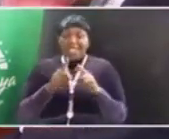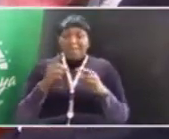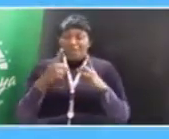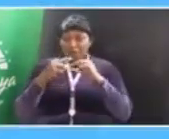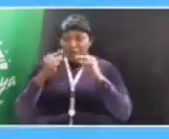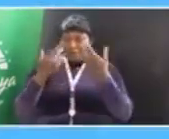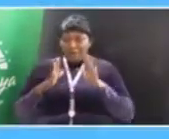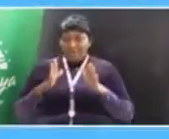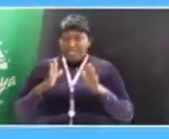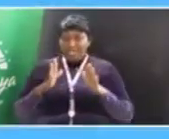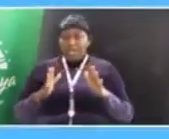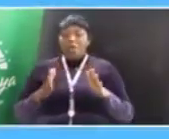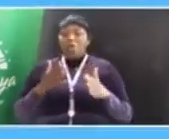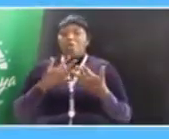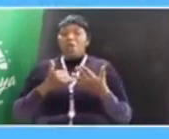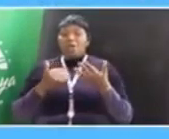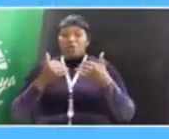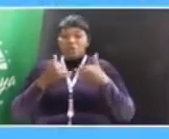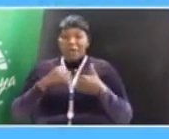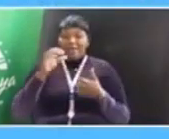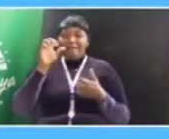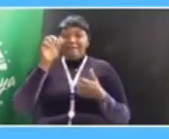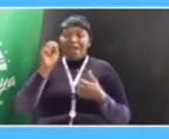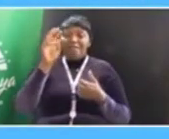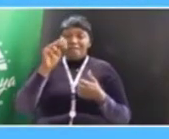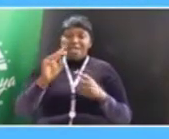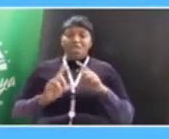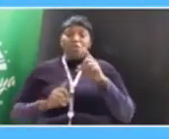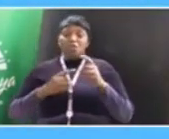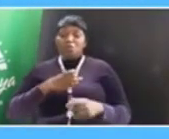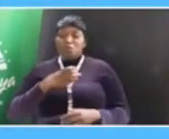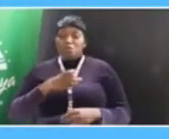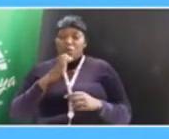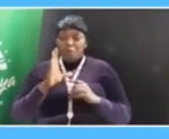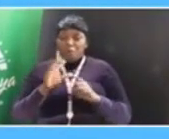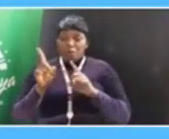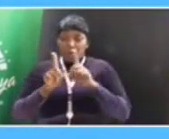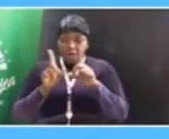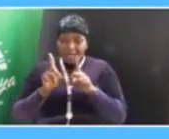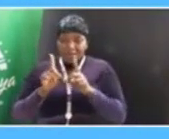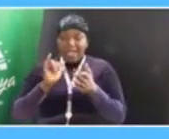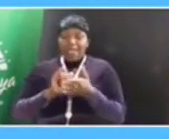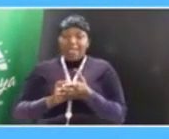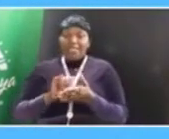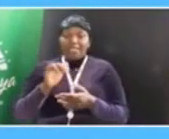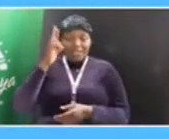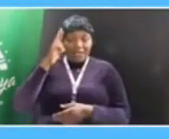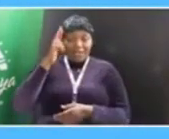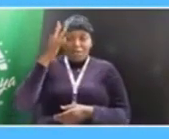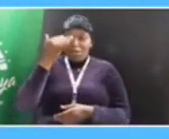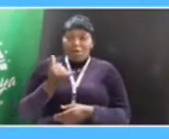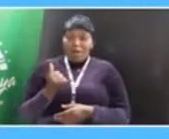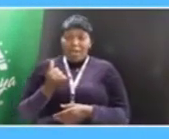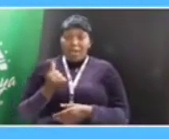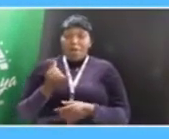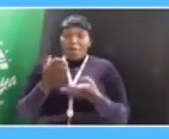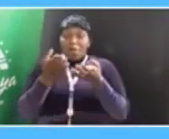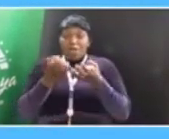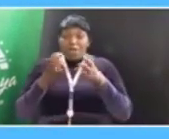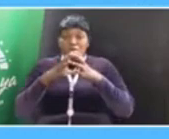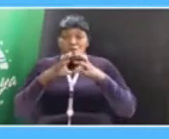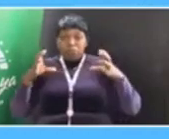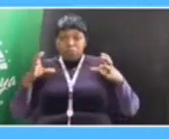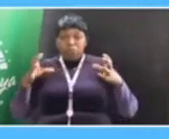want to have 5 million tourists. And that is the reason why we need to expand our